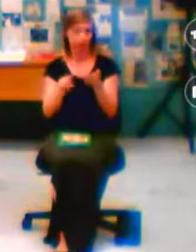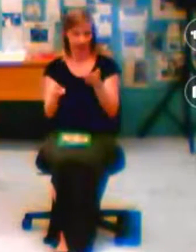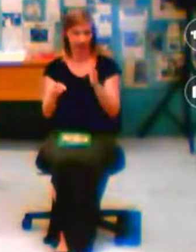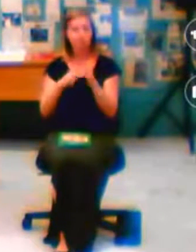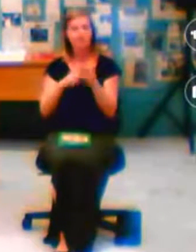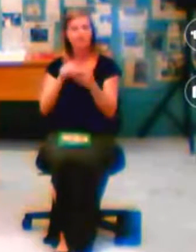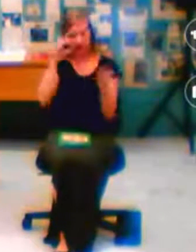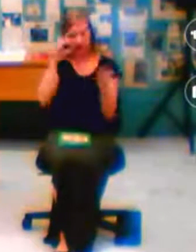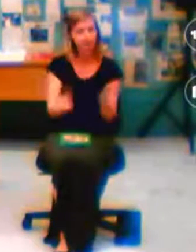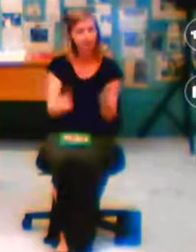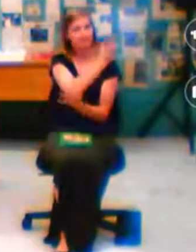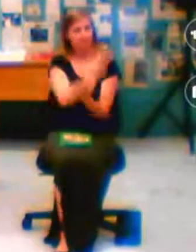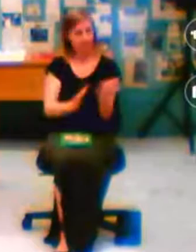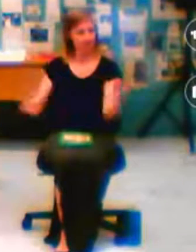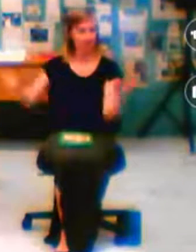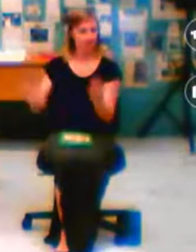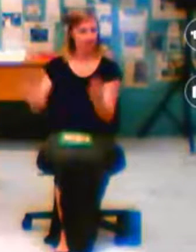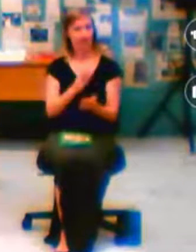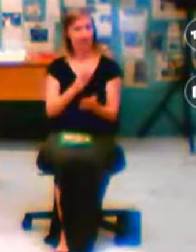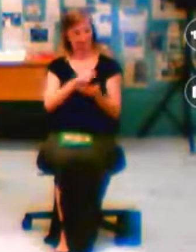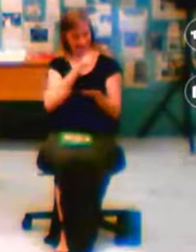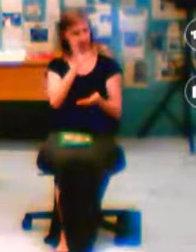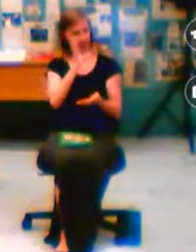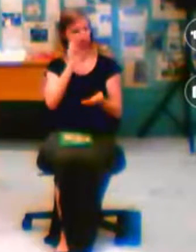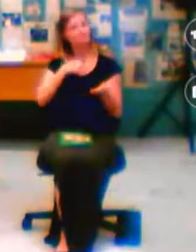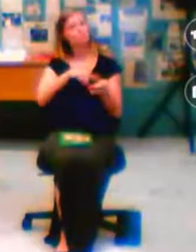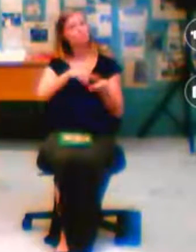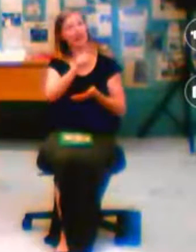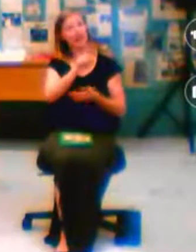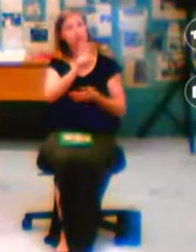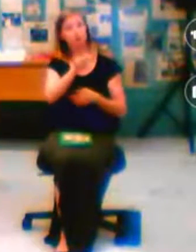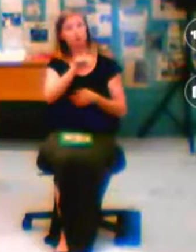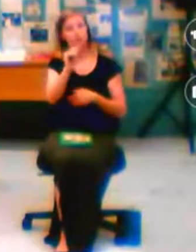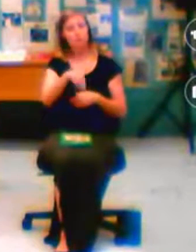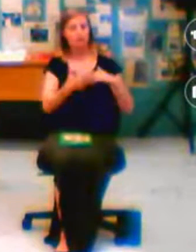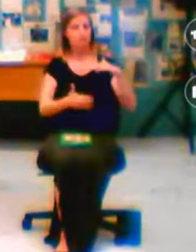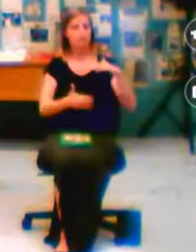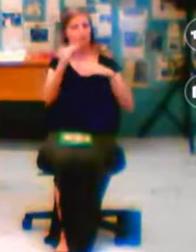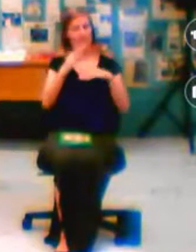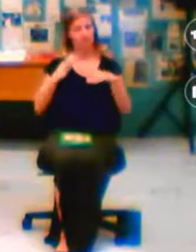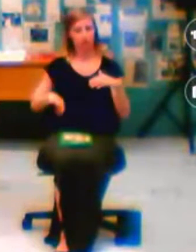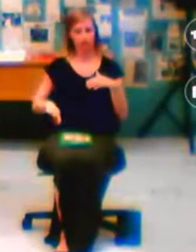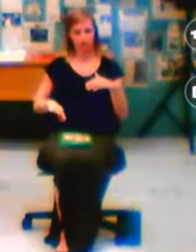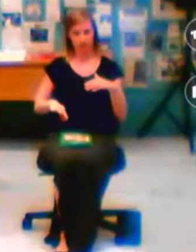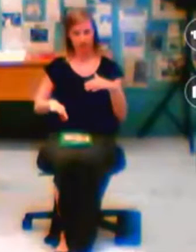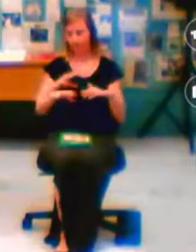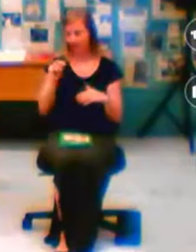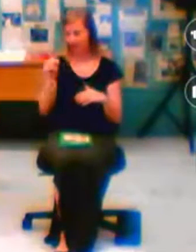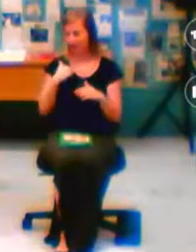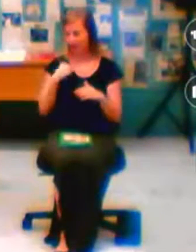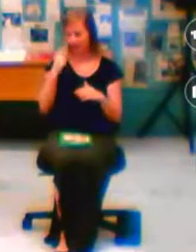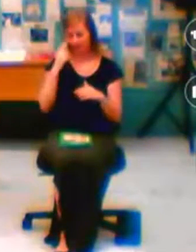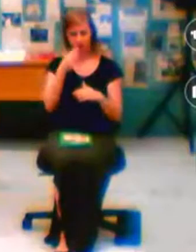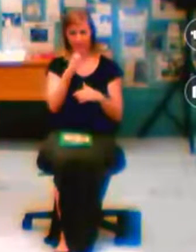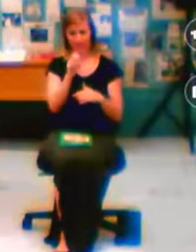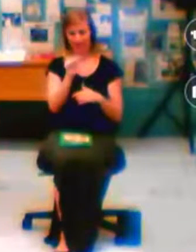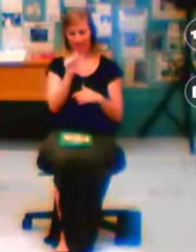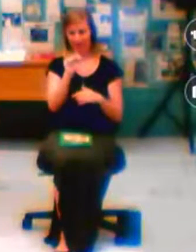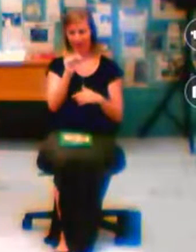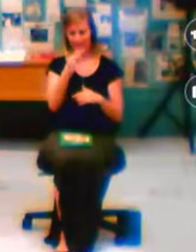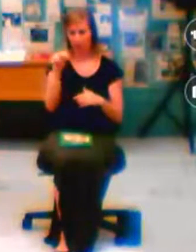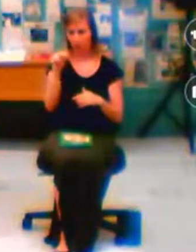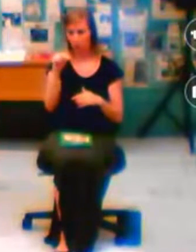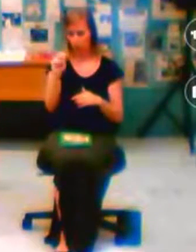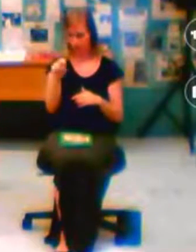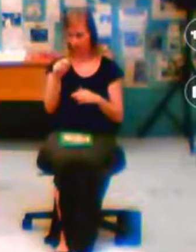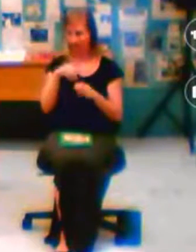5% operating margin. So at some level, that will be set in the negotiation of rates that are being paid so that we won't be